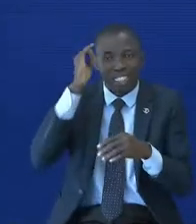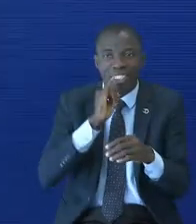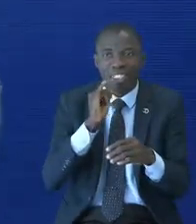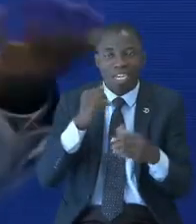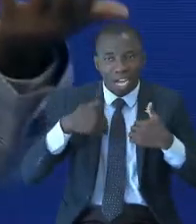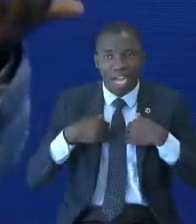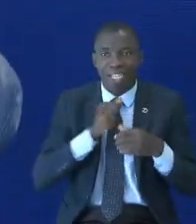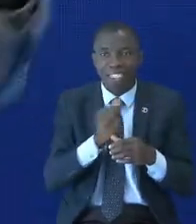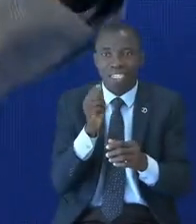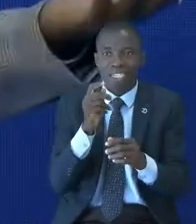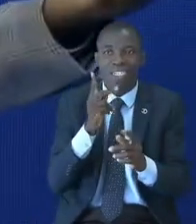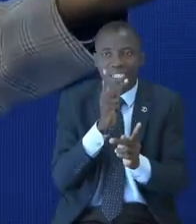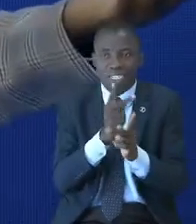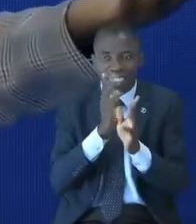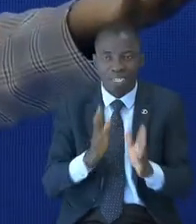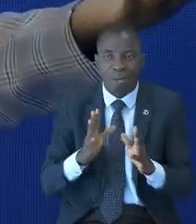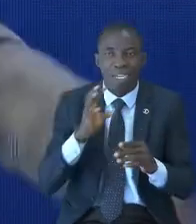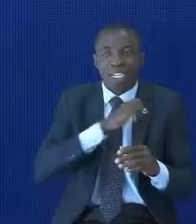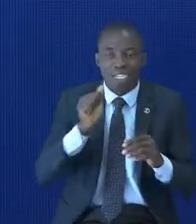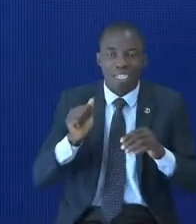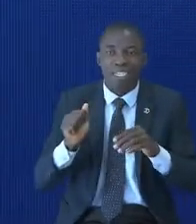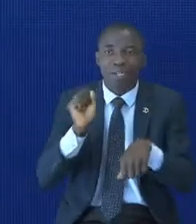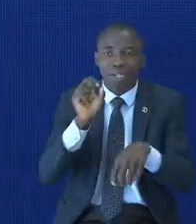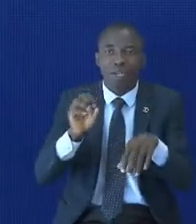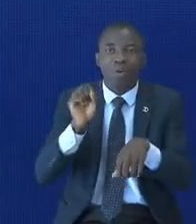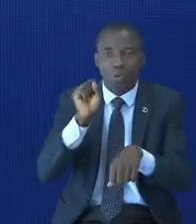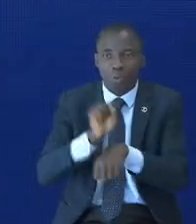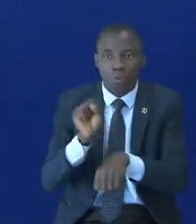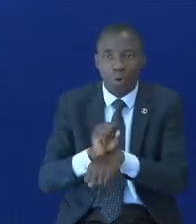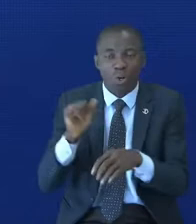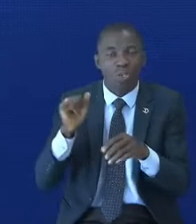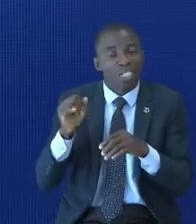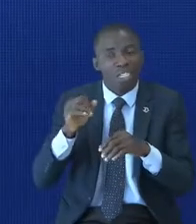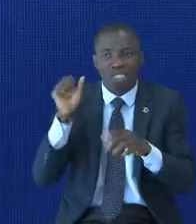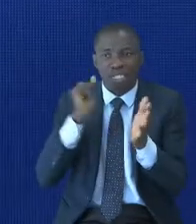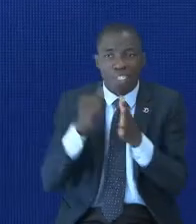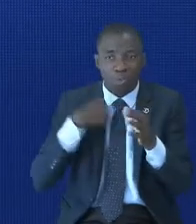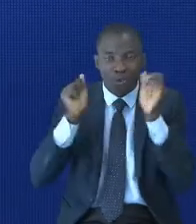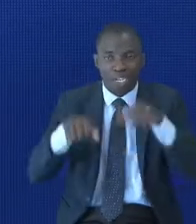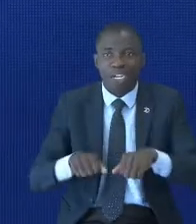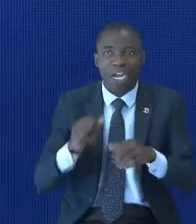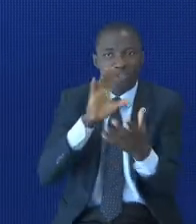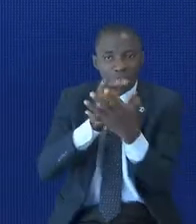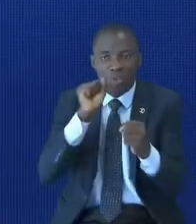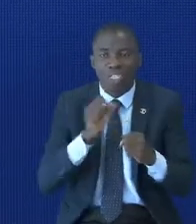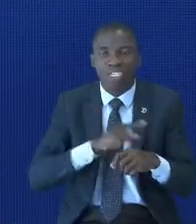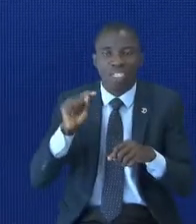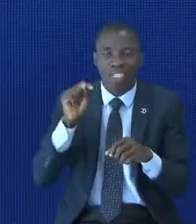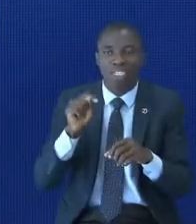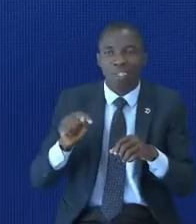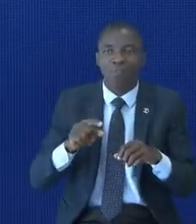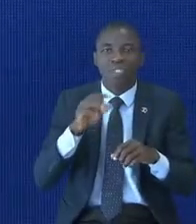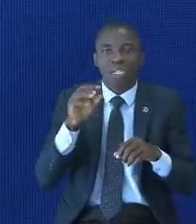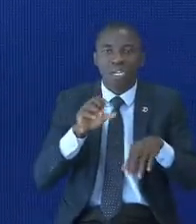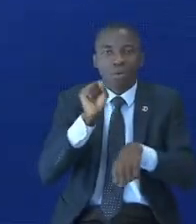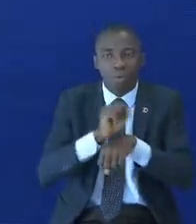The performance we can trust. The performance we can lean on. The performance we can